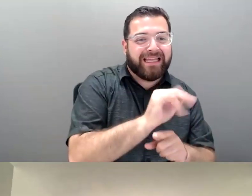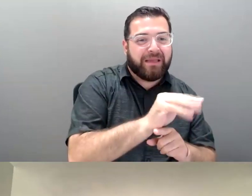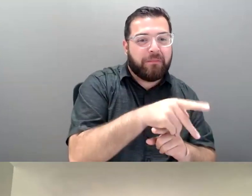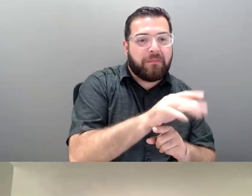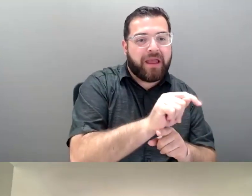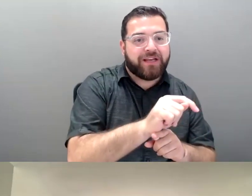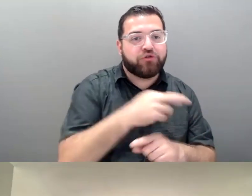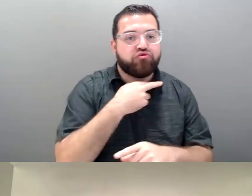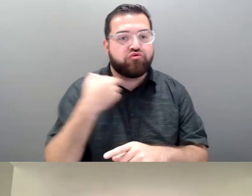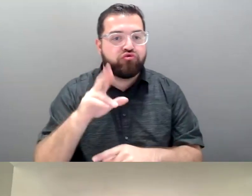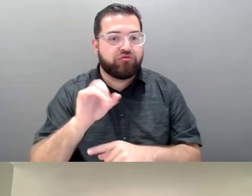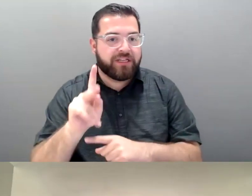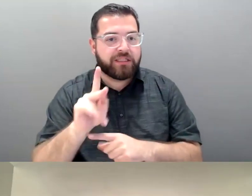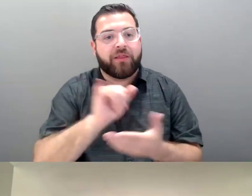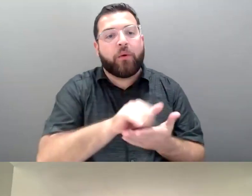now.